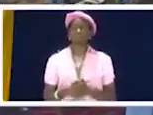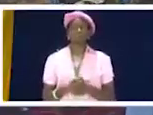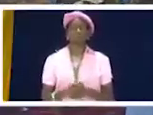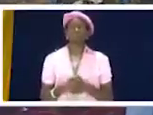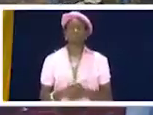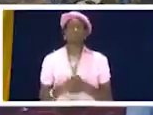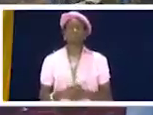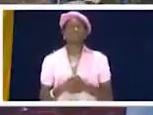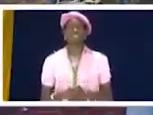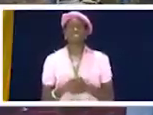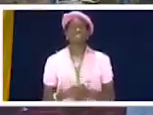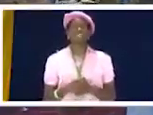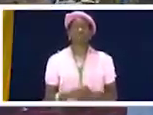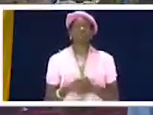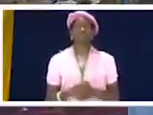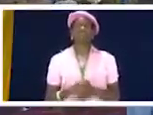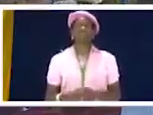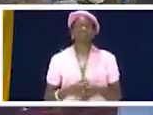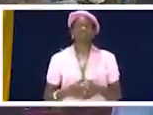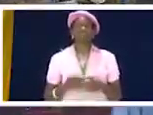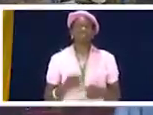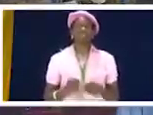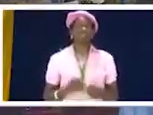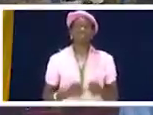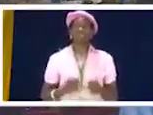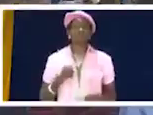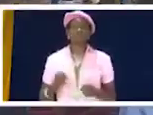Thank you, Almighty God.